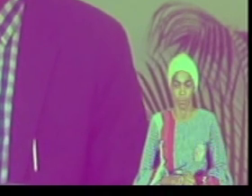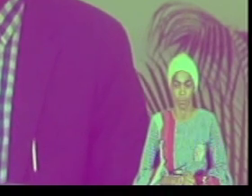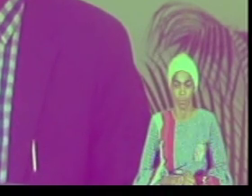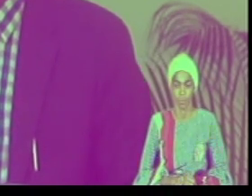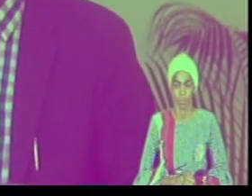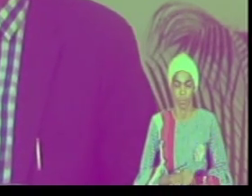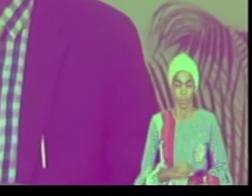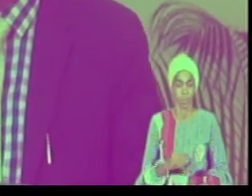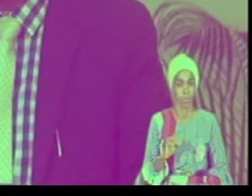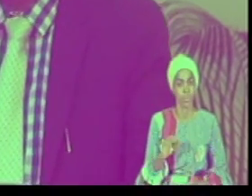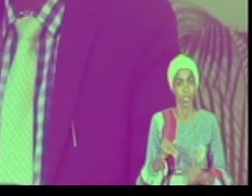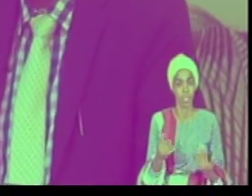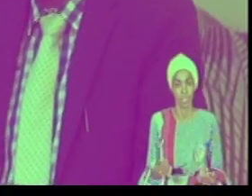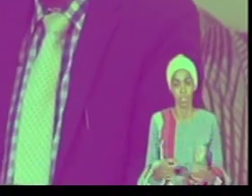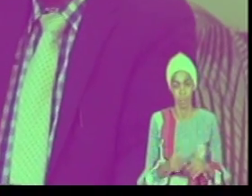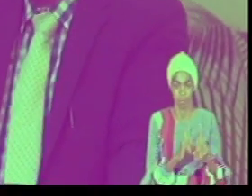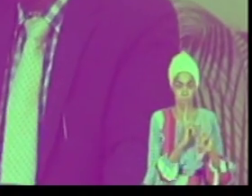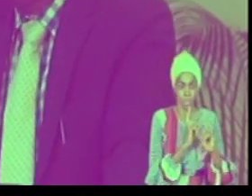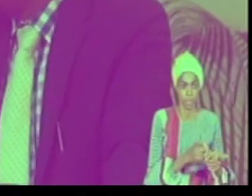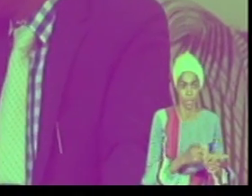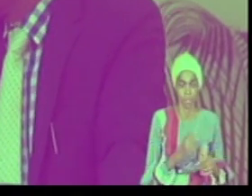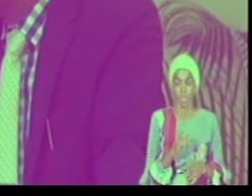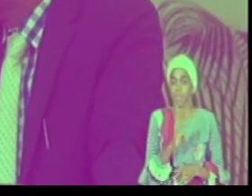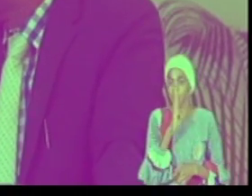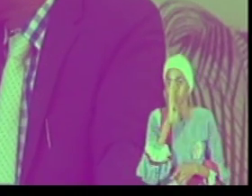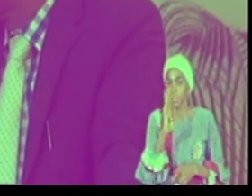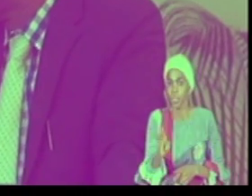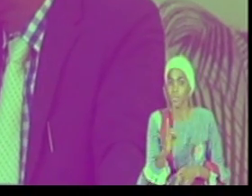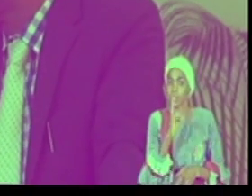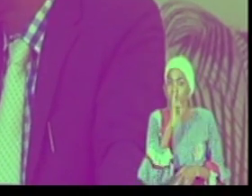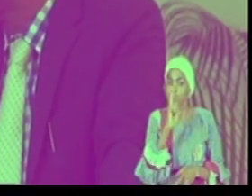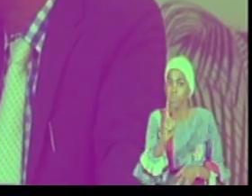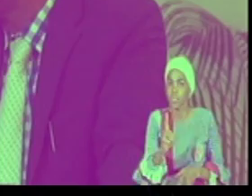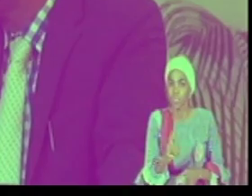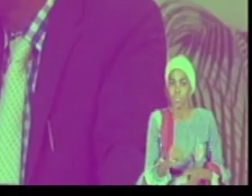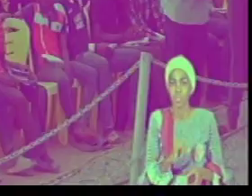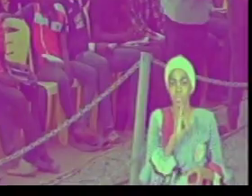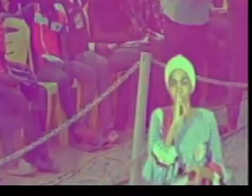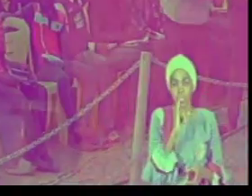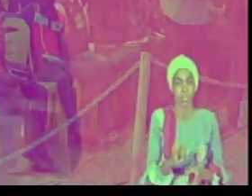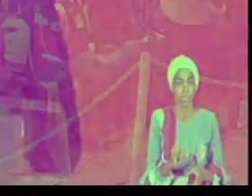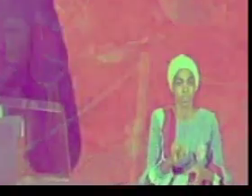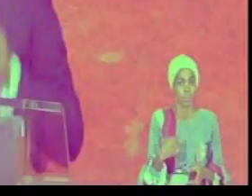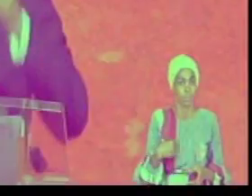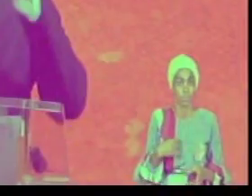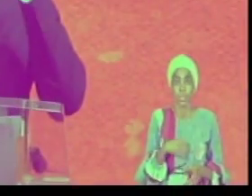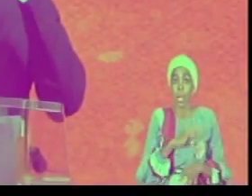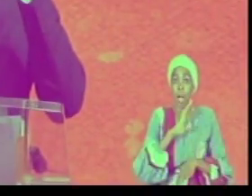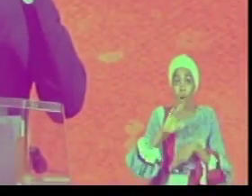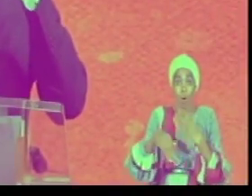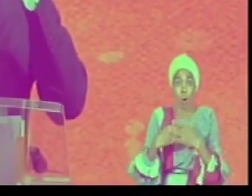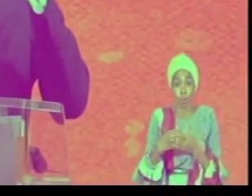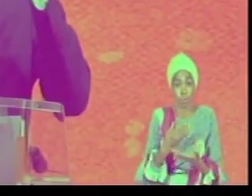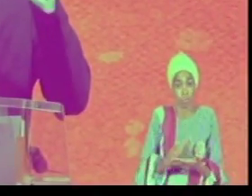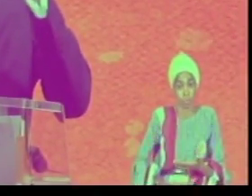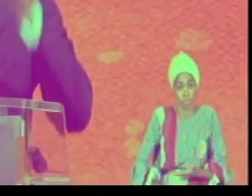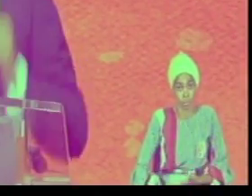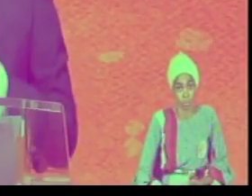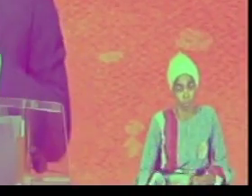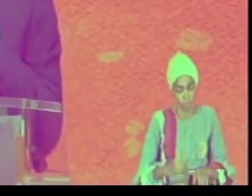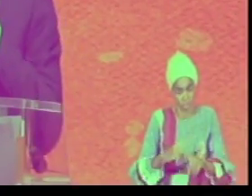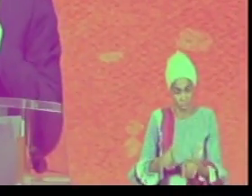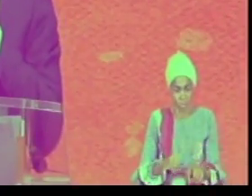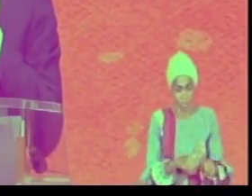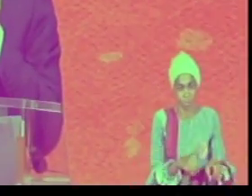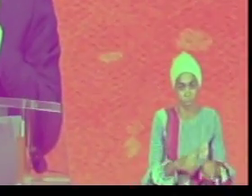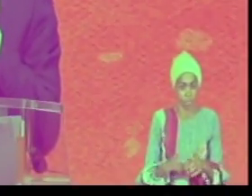We are all born with potentials. We are all born uniquely. In fact, our fingerprints are unique. There